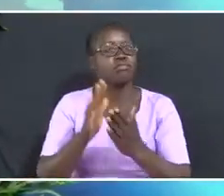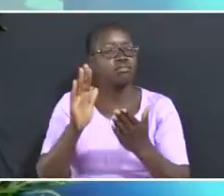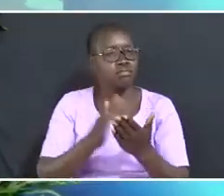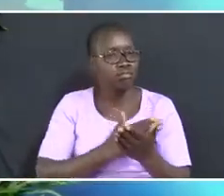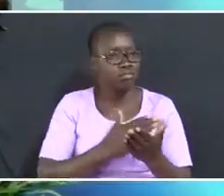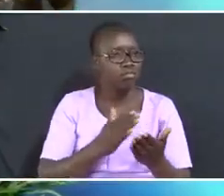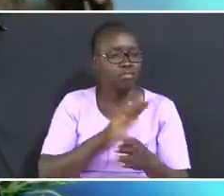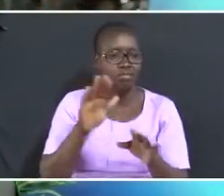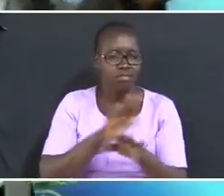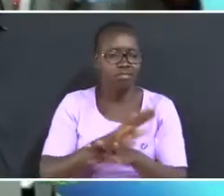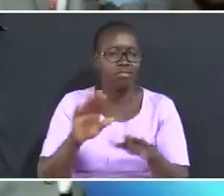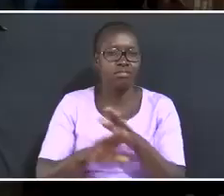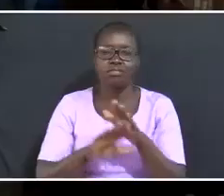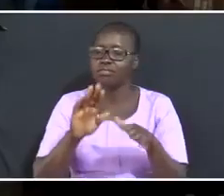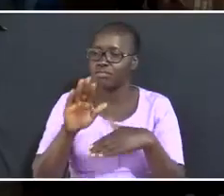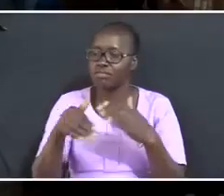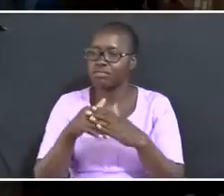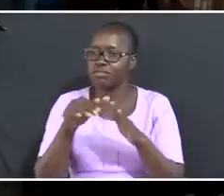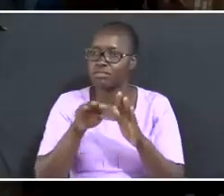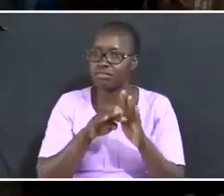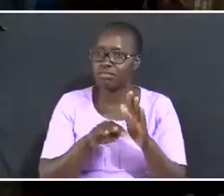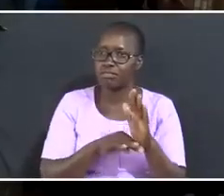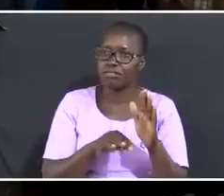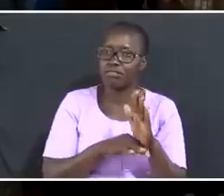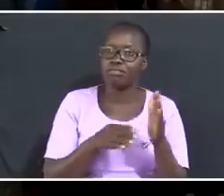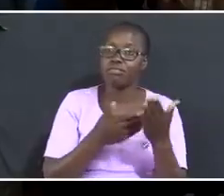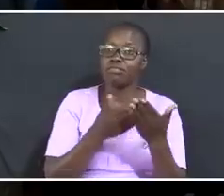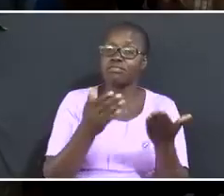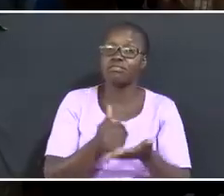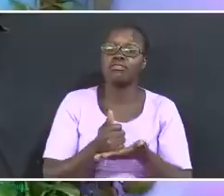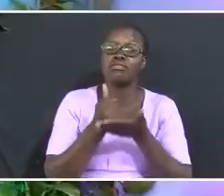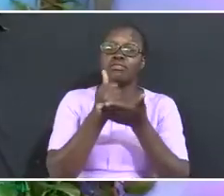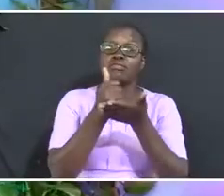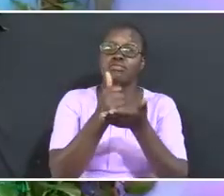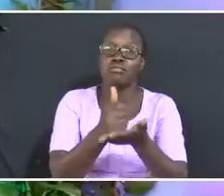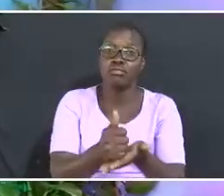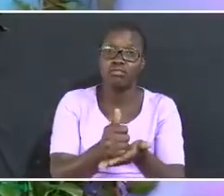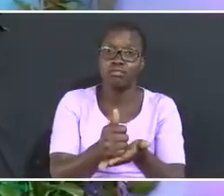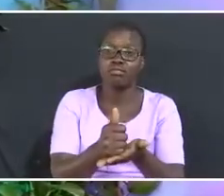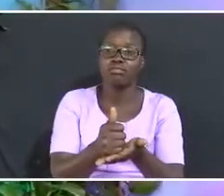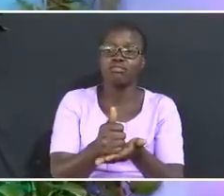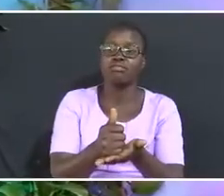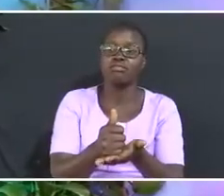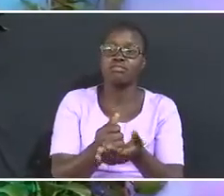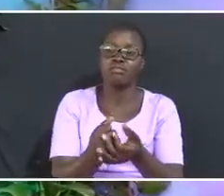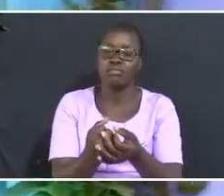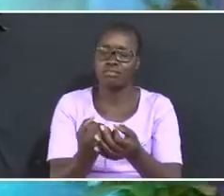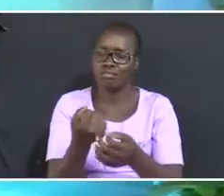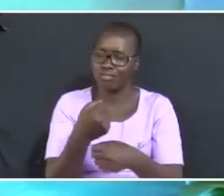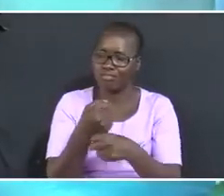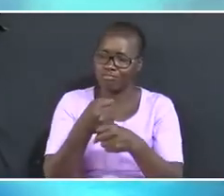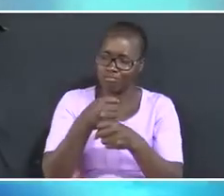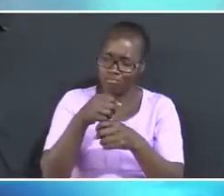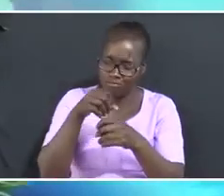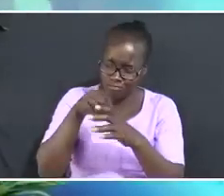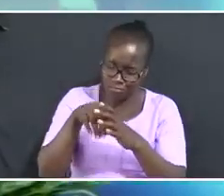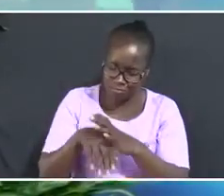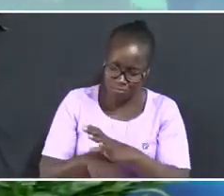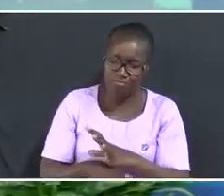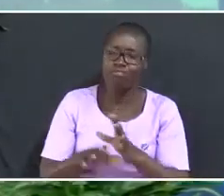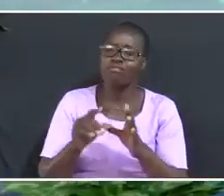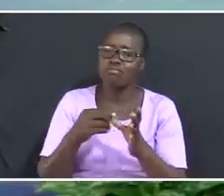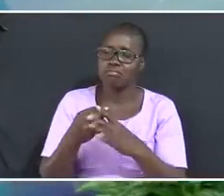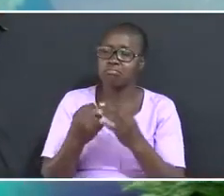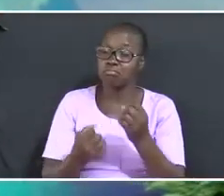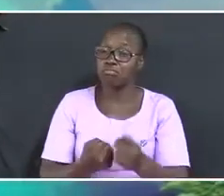and everything, all programs are there to help you take root in the righteousness of Christ.